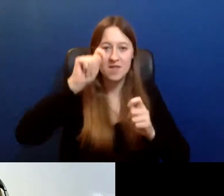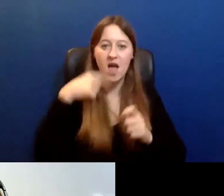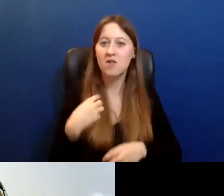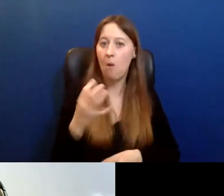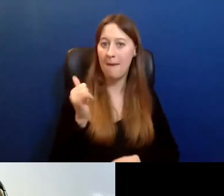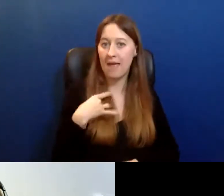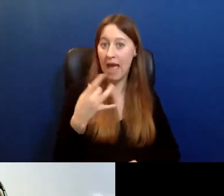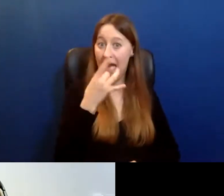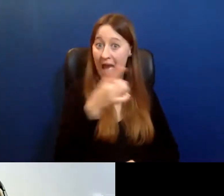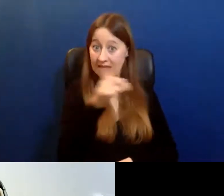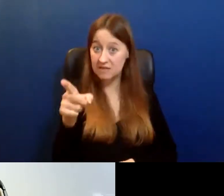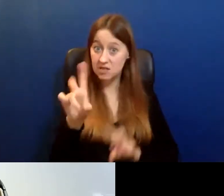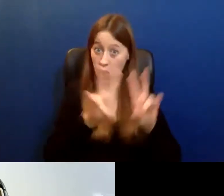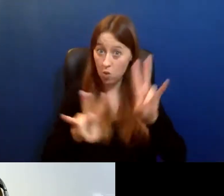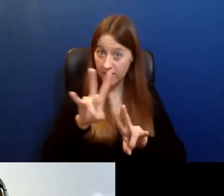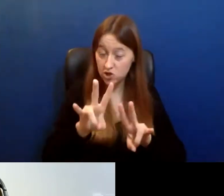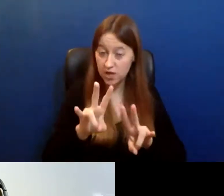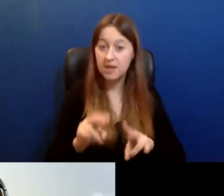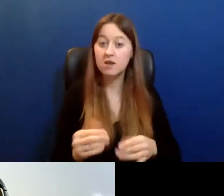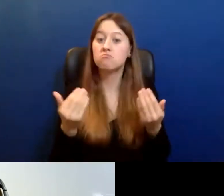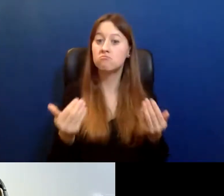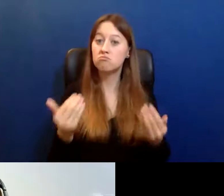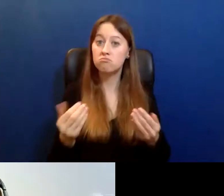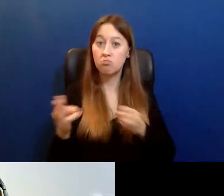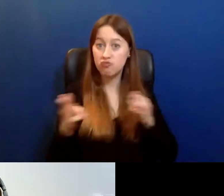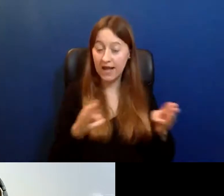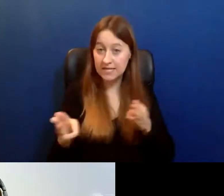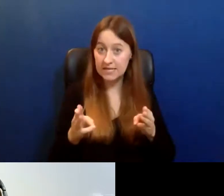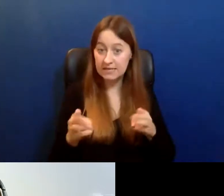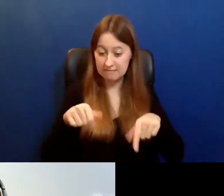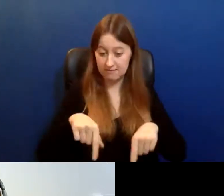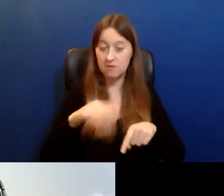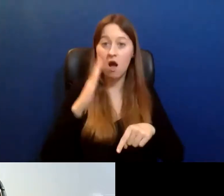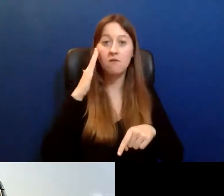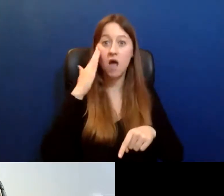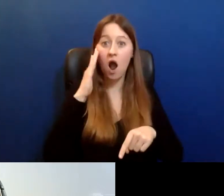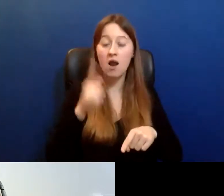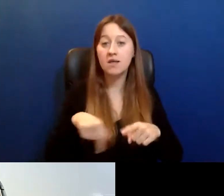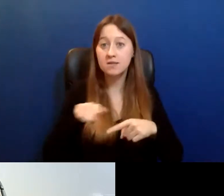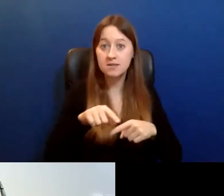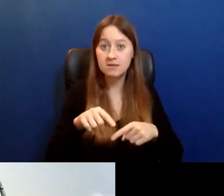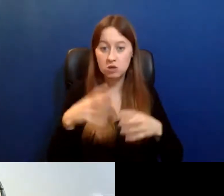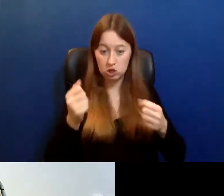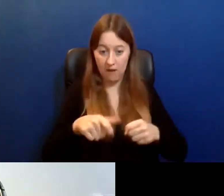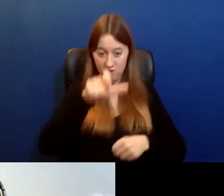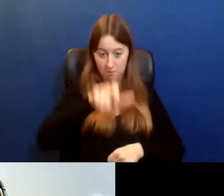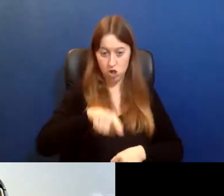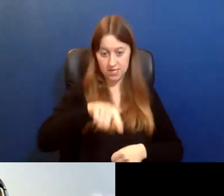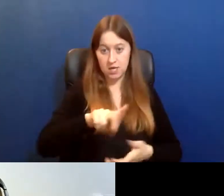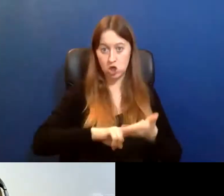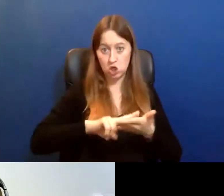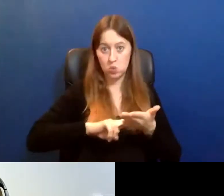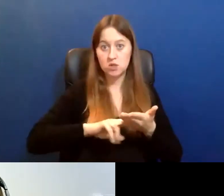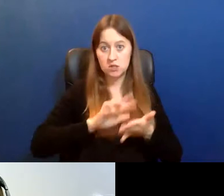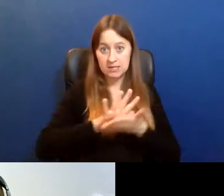practice in Ireland? If you've got a sign language user, how does assessment take place?